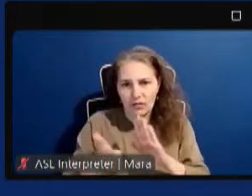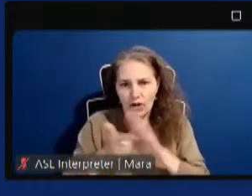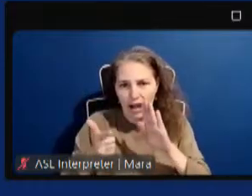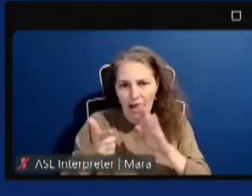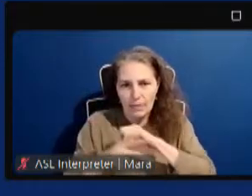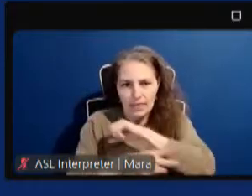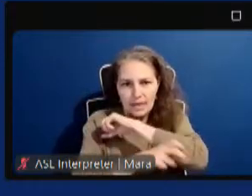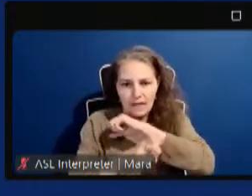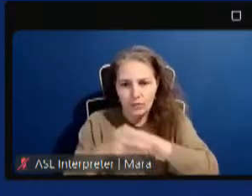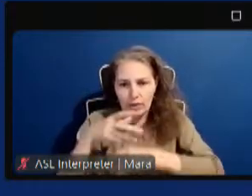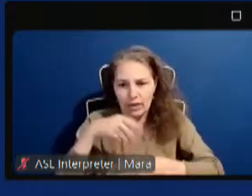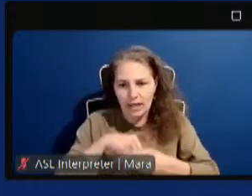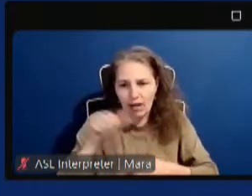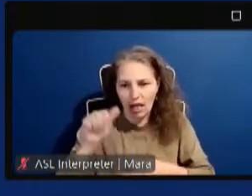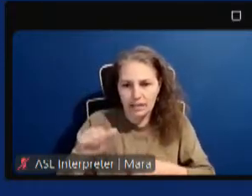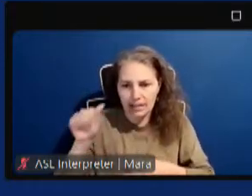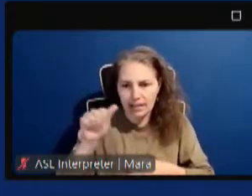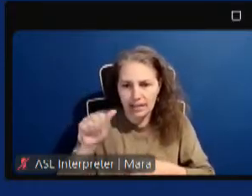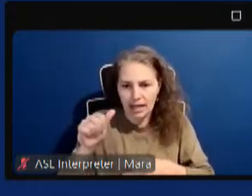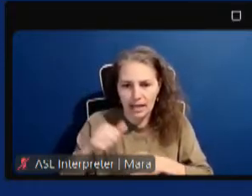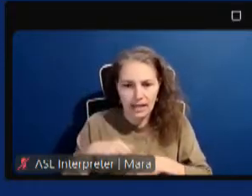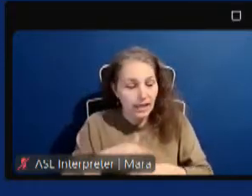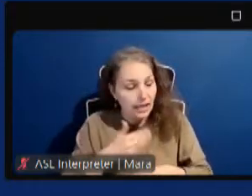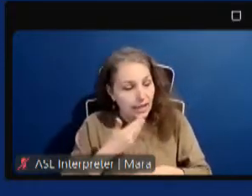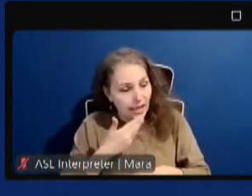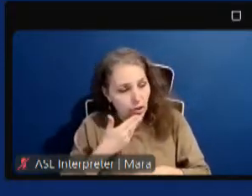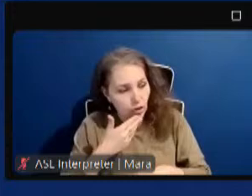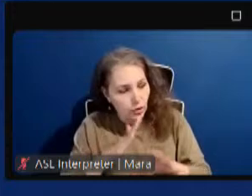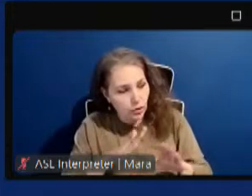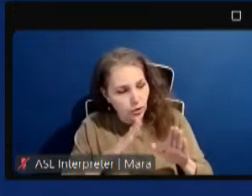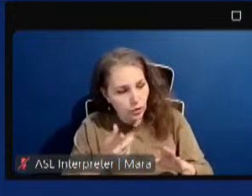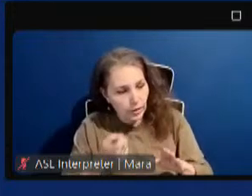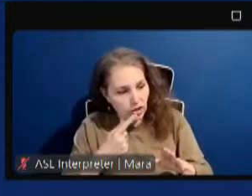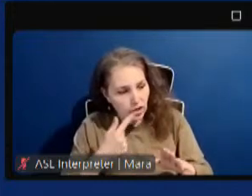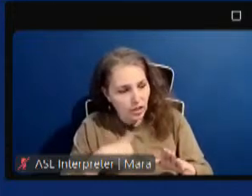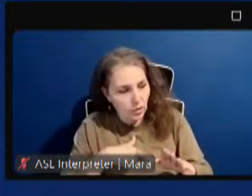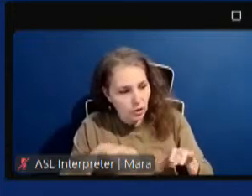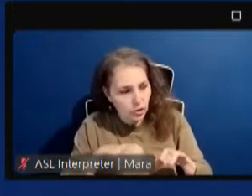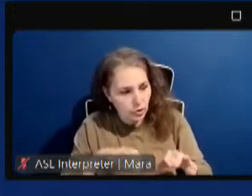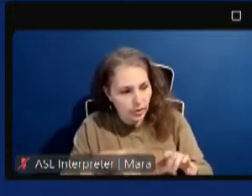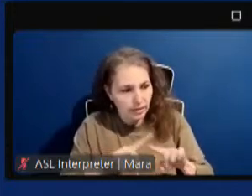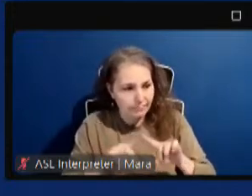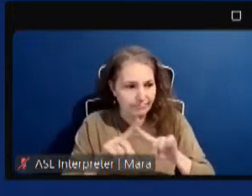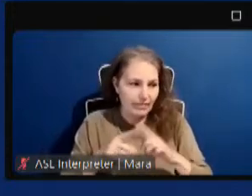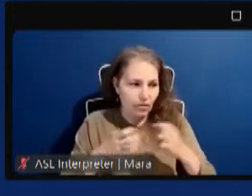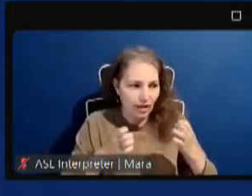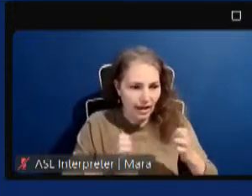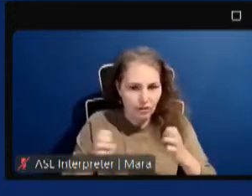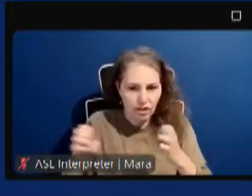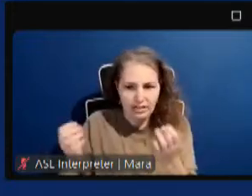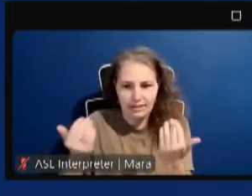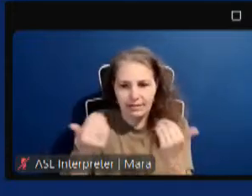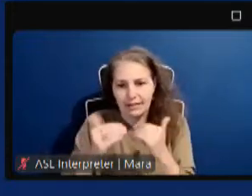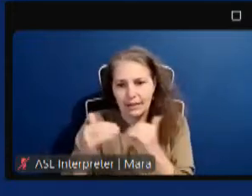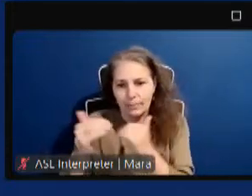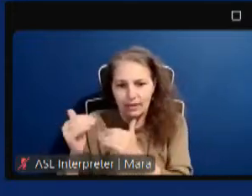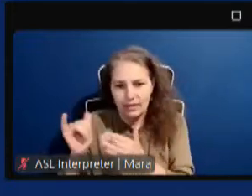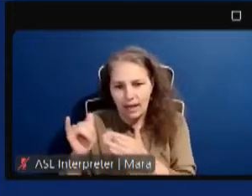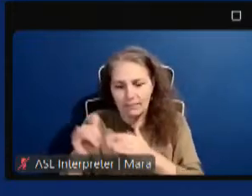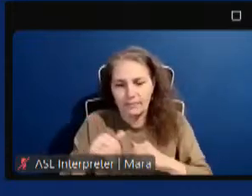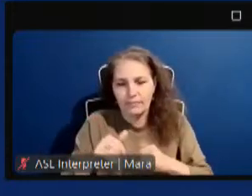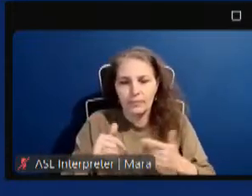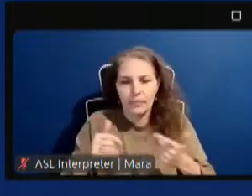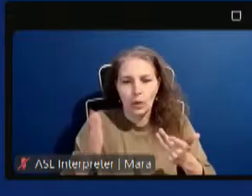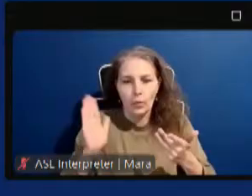Thank you. That's a great question. We're doing a lot of different mitigation efforts. One of the things that we're going to